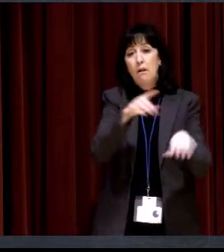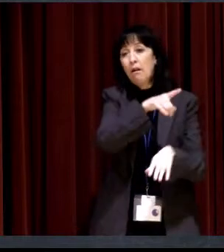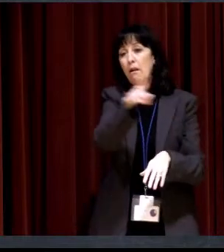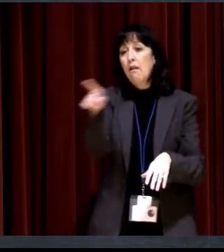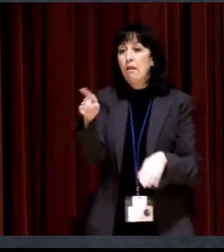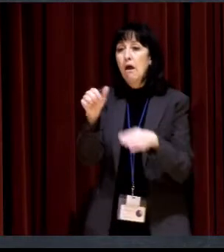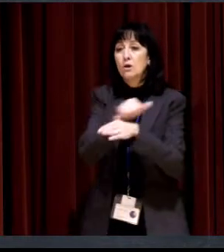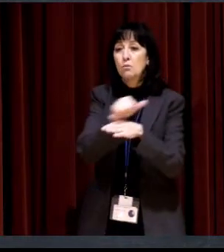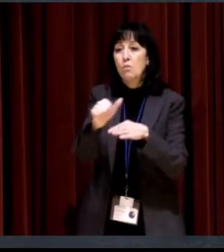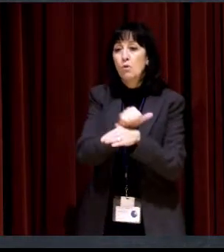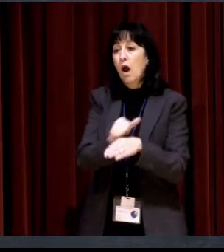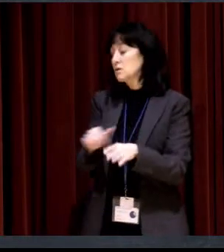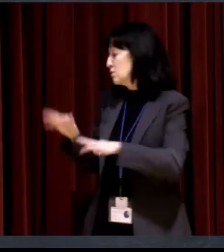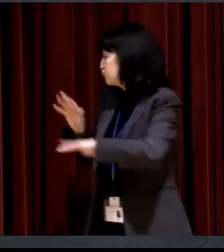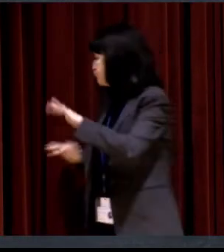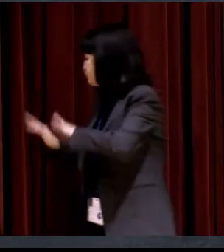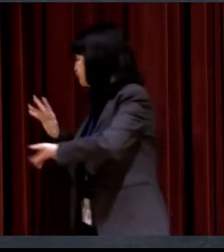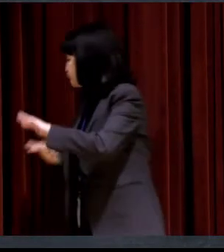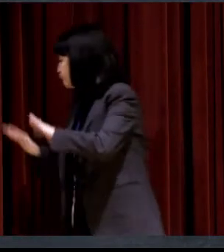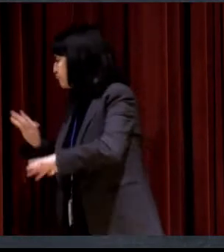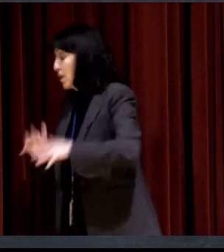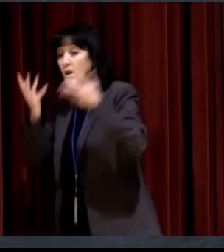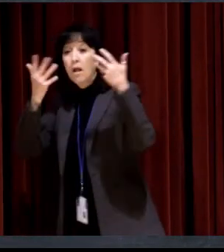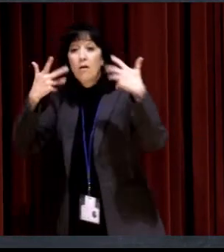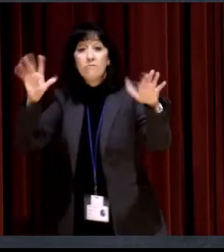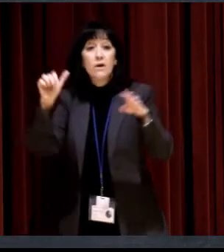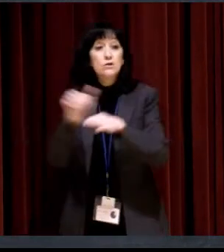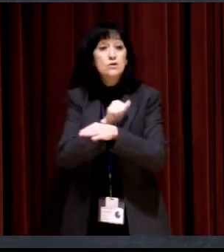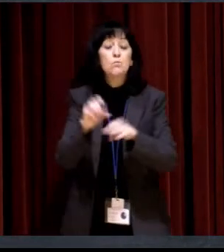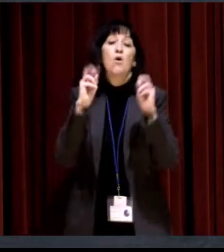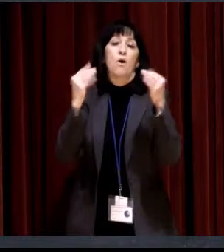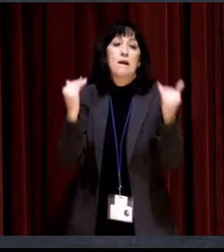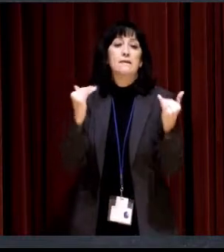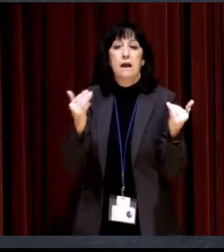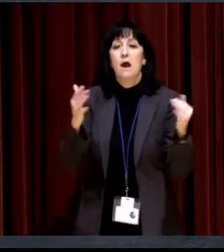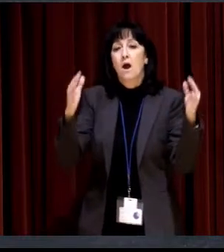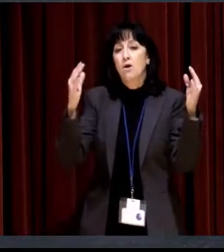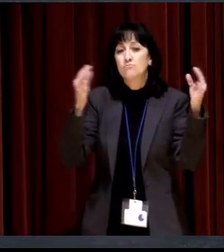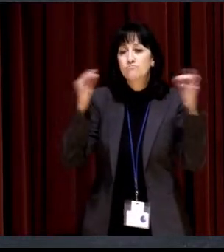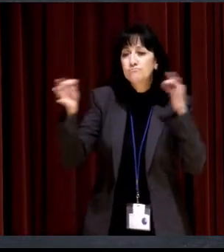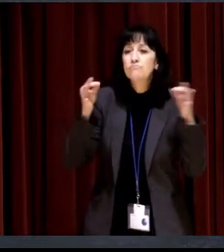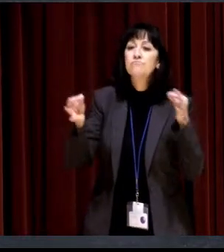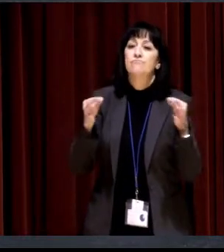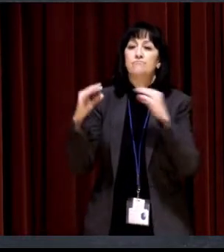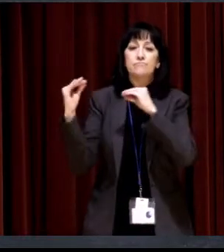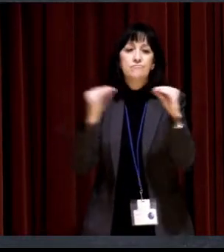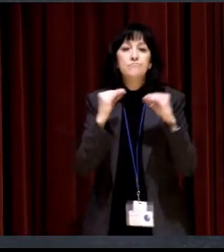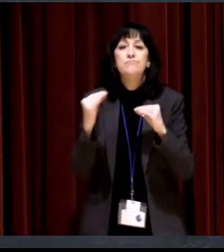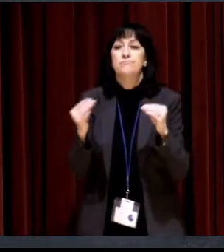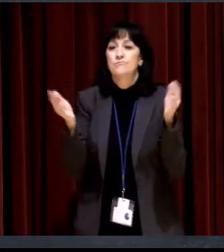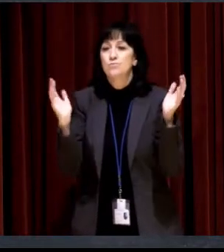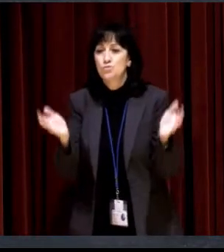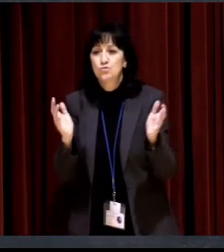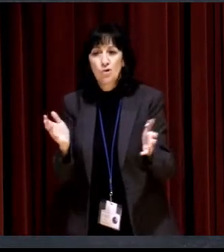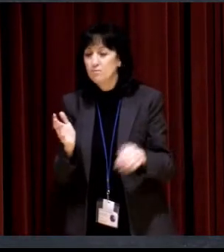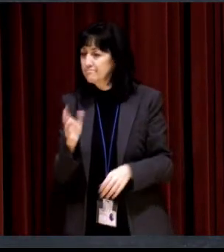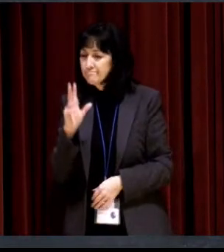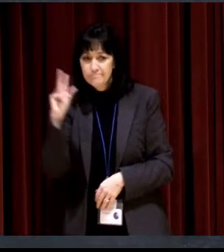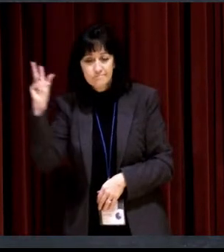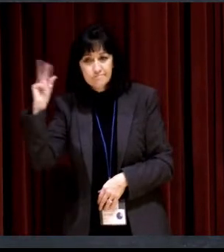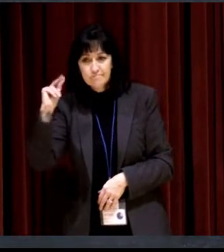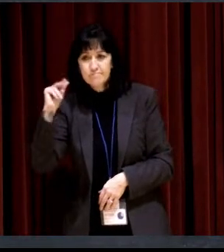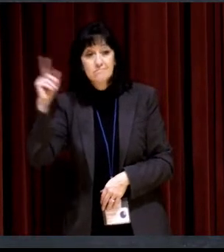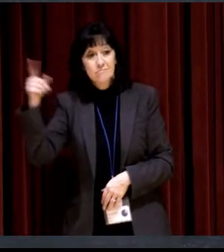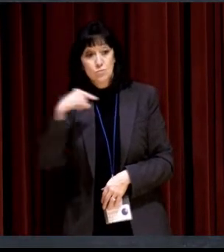the linebackers. We got better because what they were doing was now getting monitored by the person who they knew was making the decision.